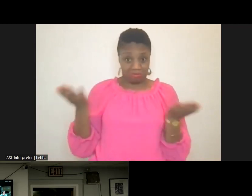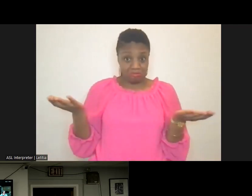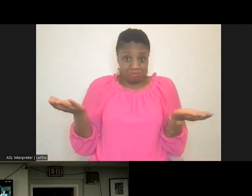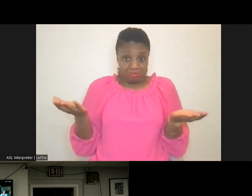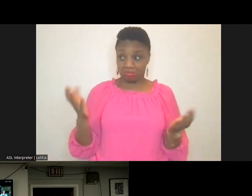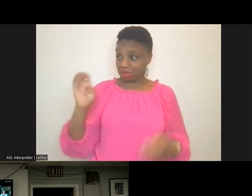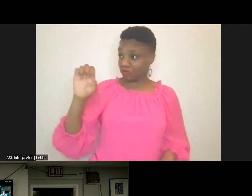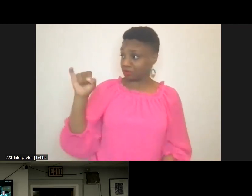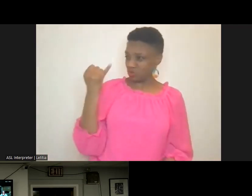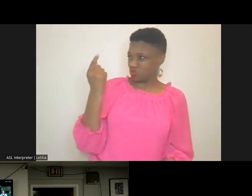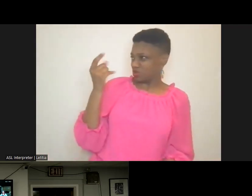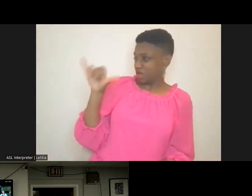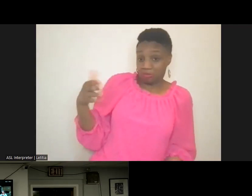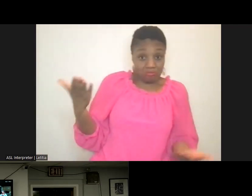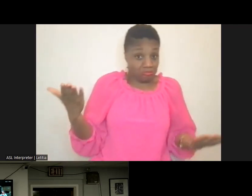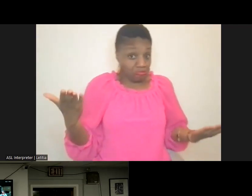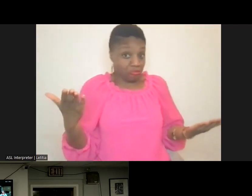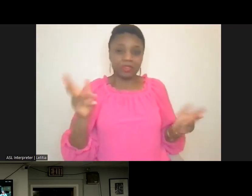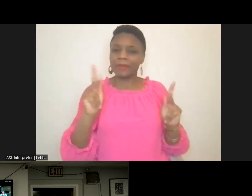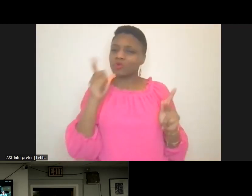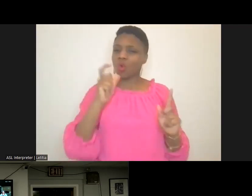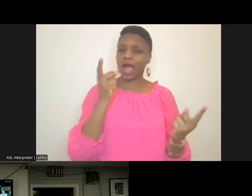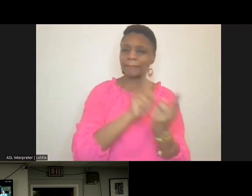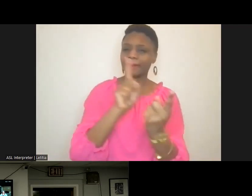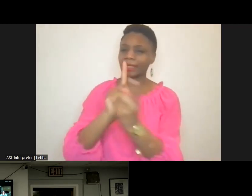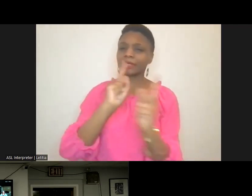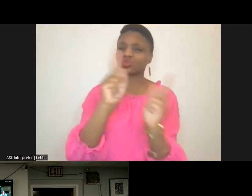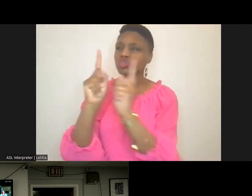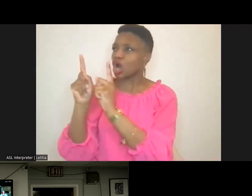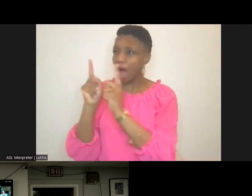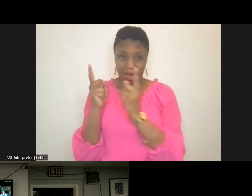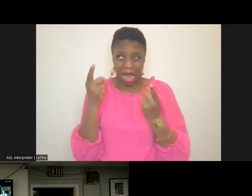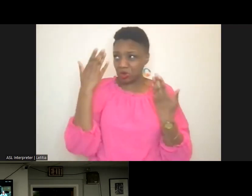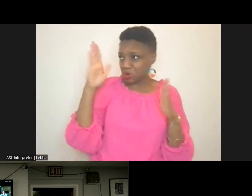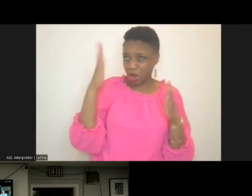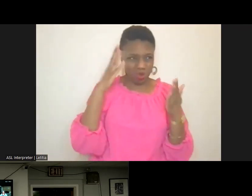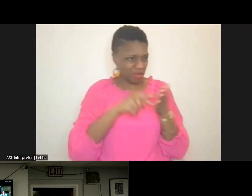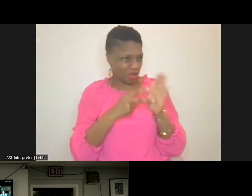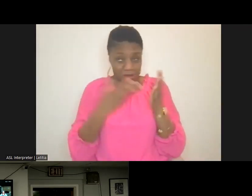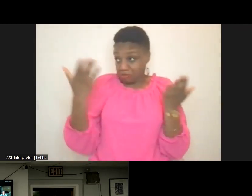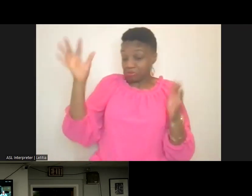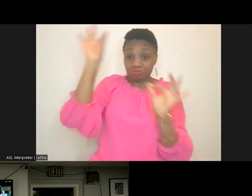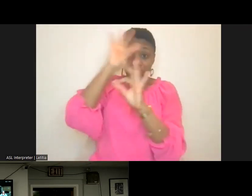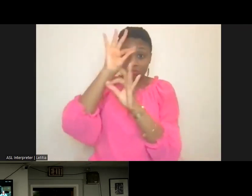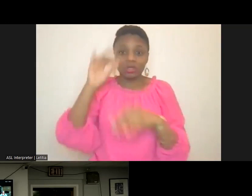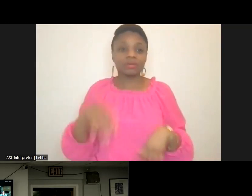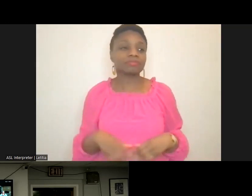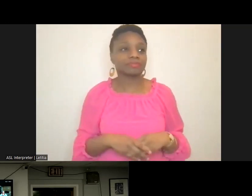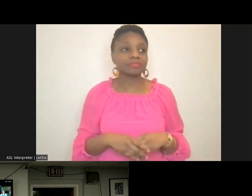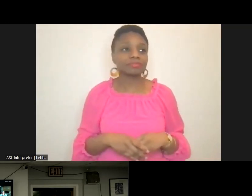unaware, people I talk to. And I think you have to be aggressive to the extent of doing residential